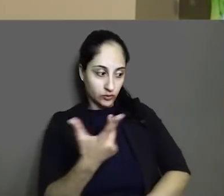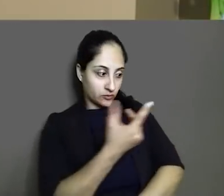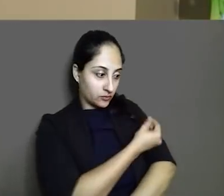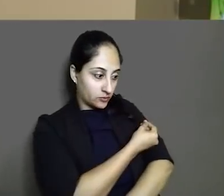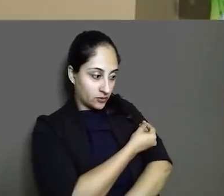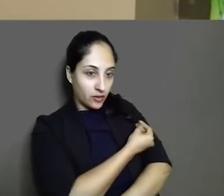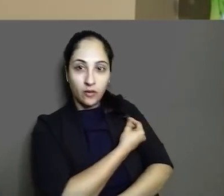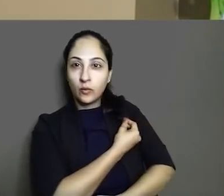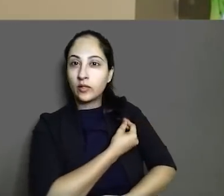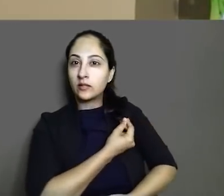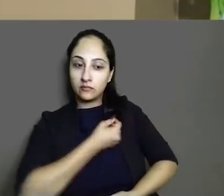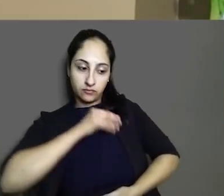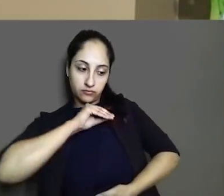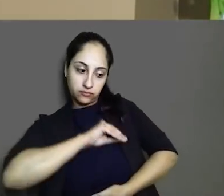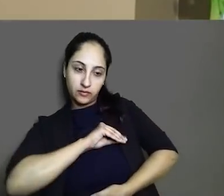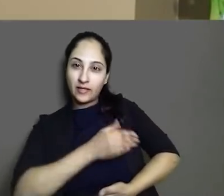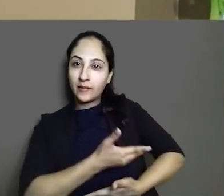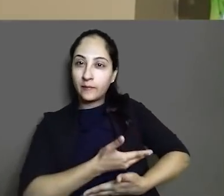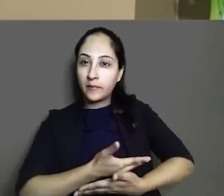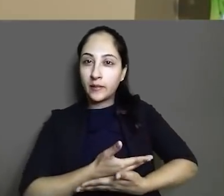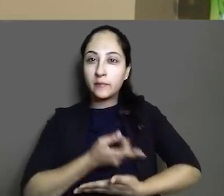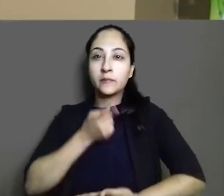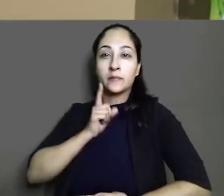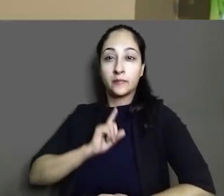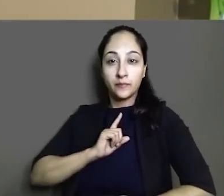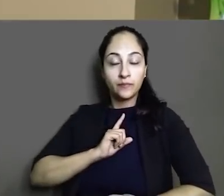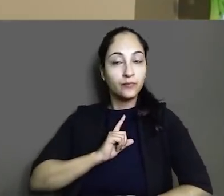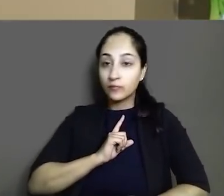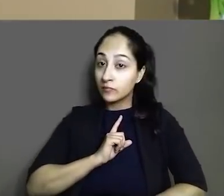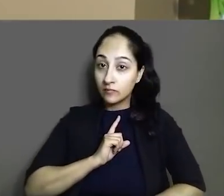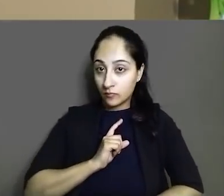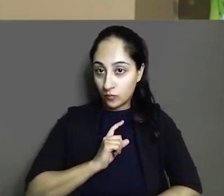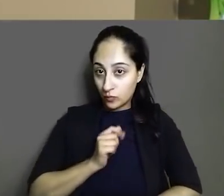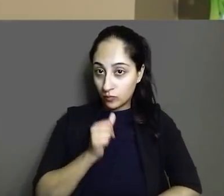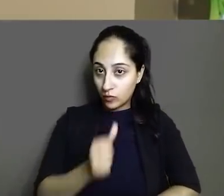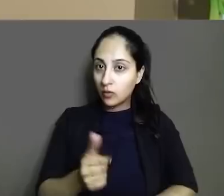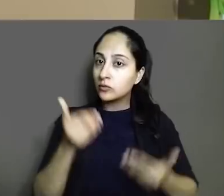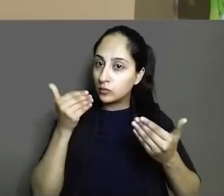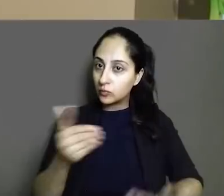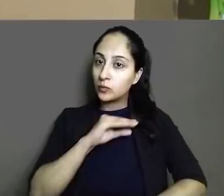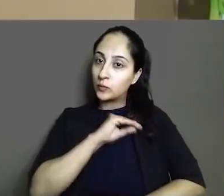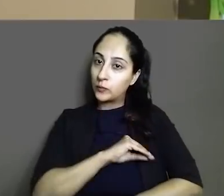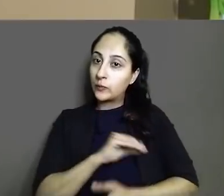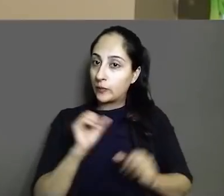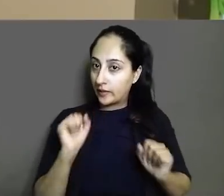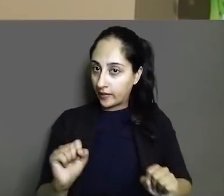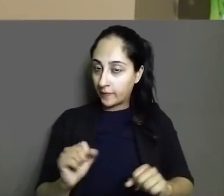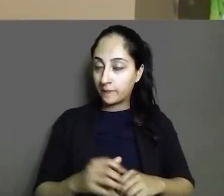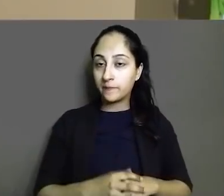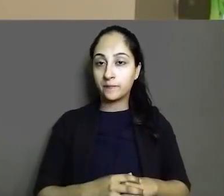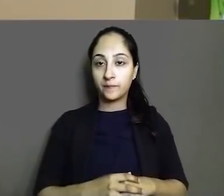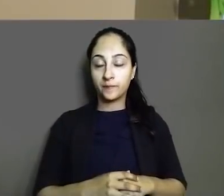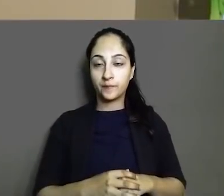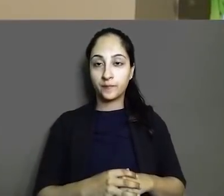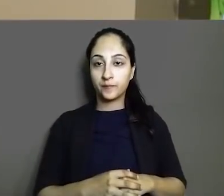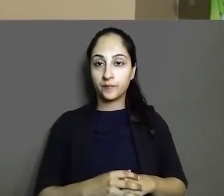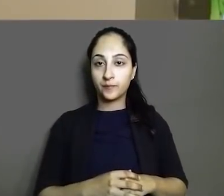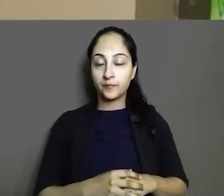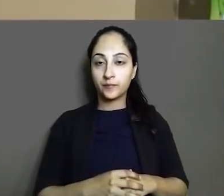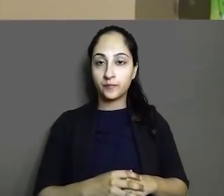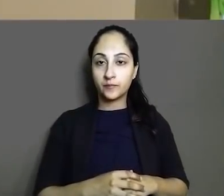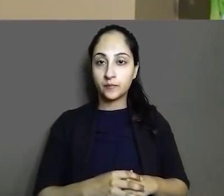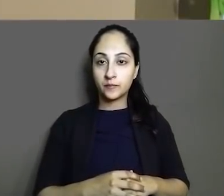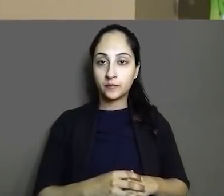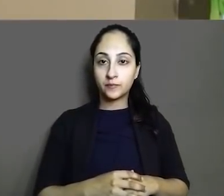you can do is that if you are pregnant and you want to get the vaccine, talk to your family doctor, get the facts, and then make an